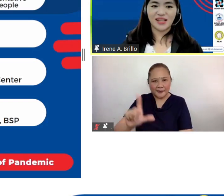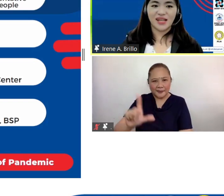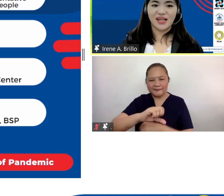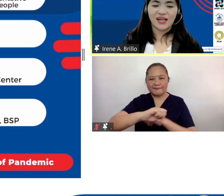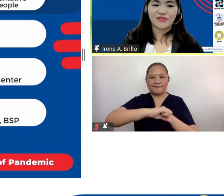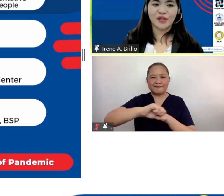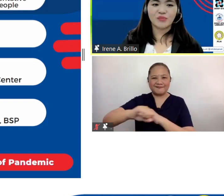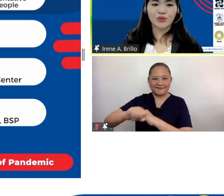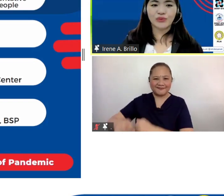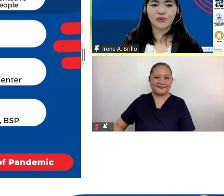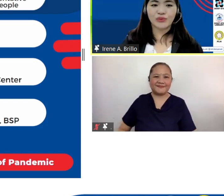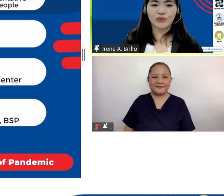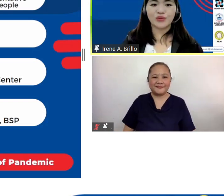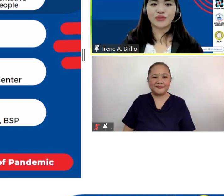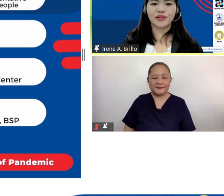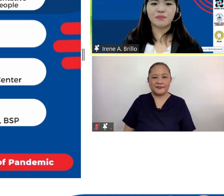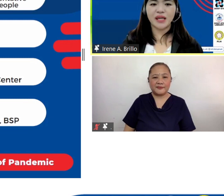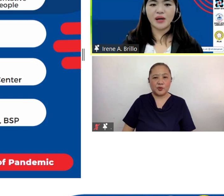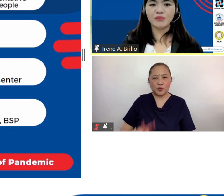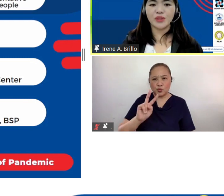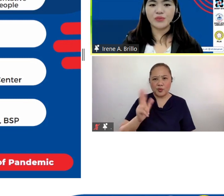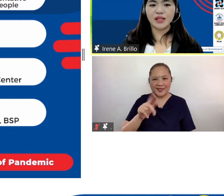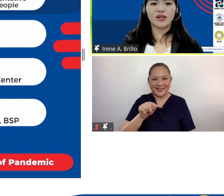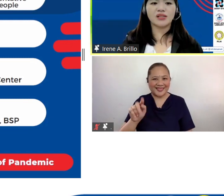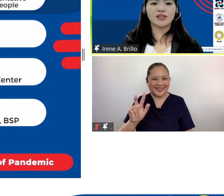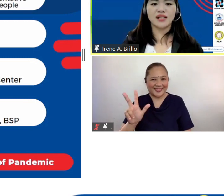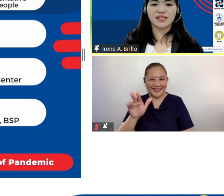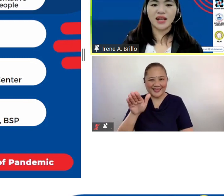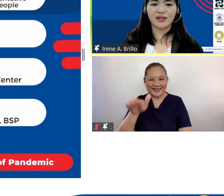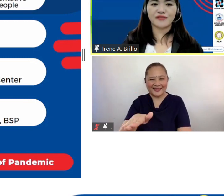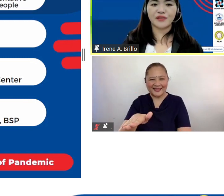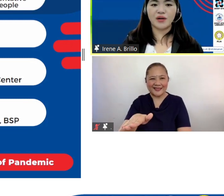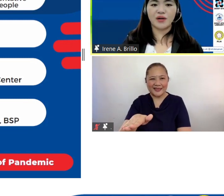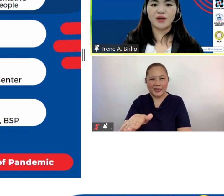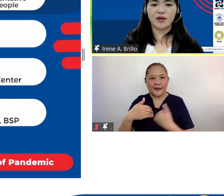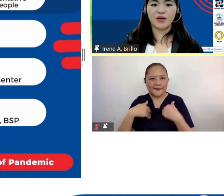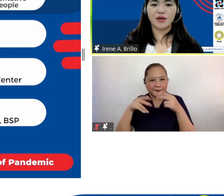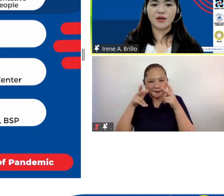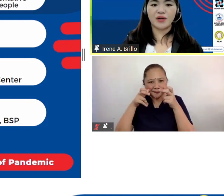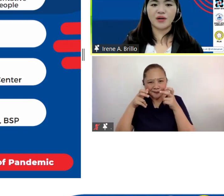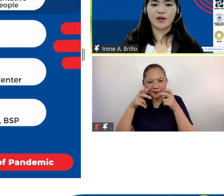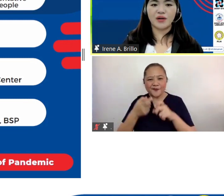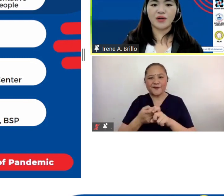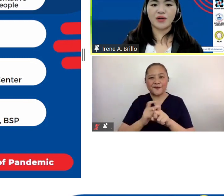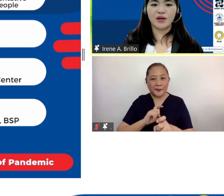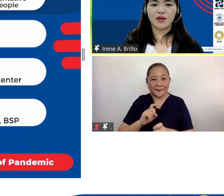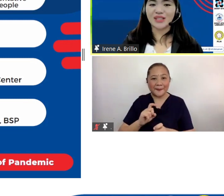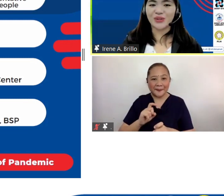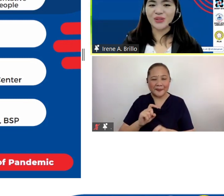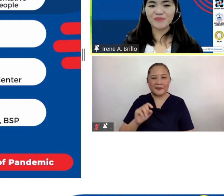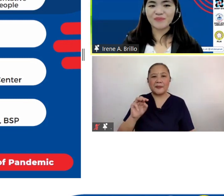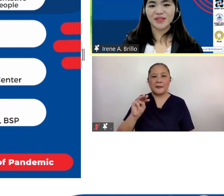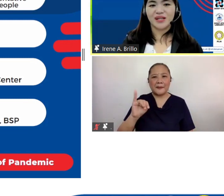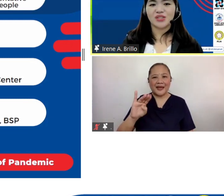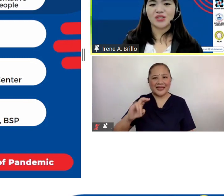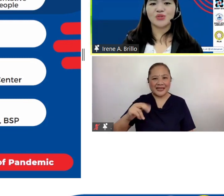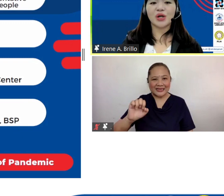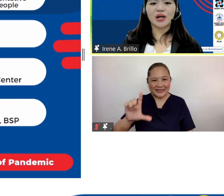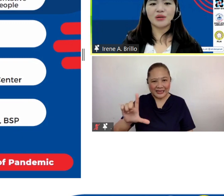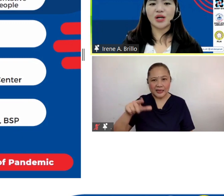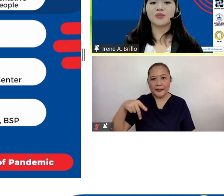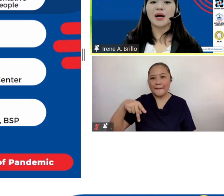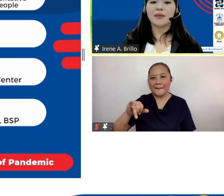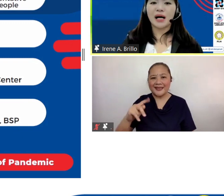advocacies. From 2:30 to 3 p.m., we will also listening from Mr. Michael Pinto to